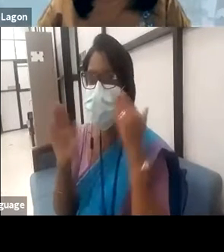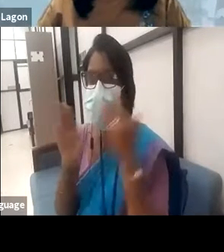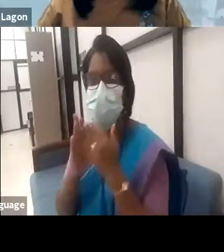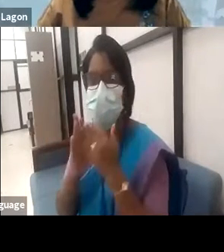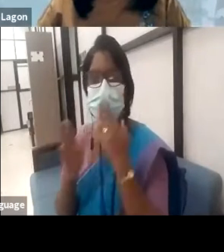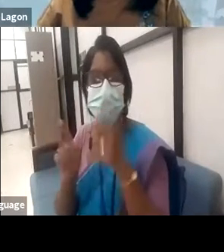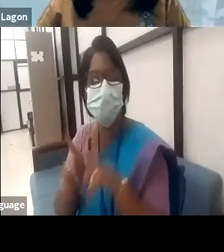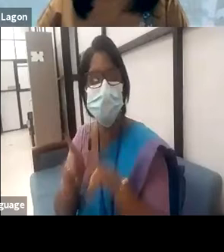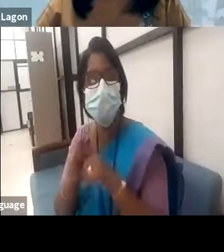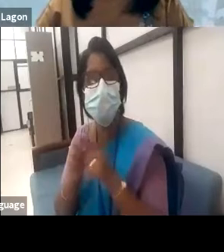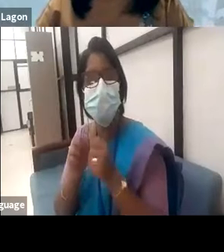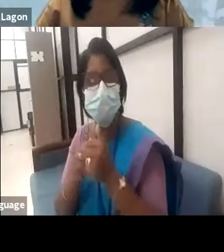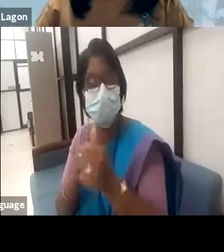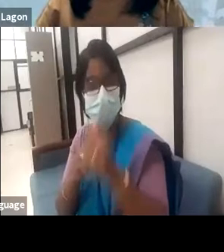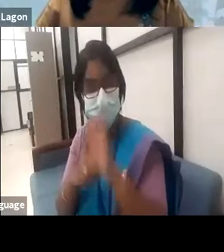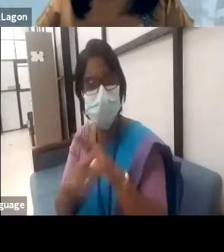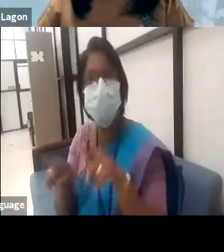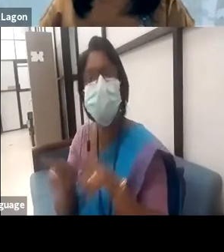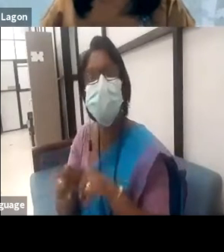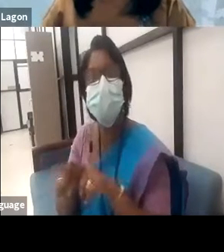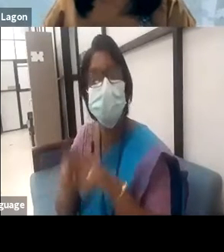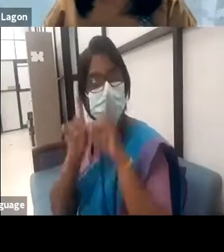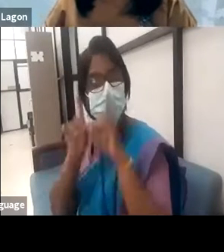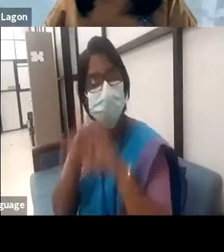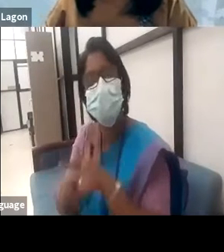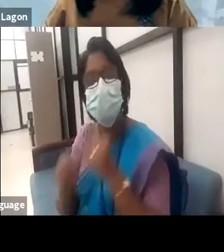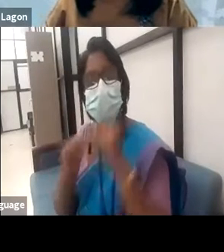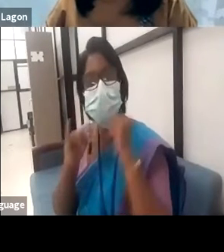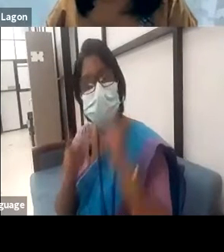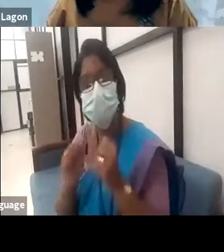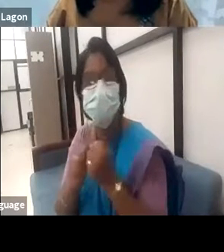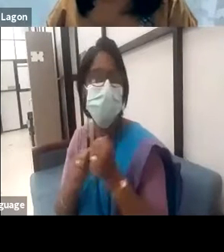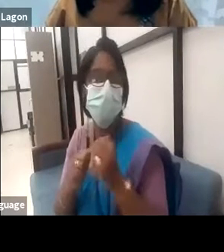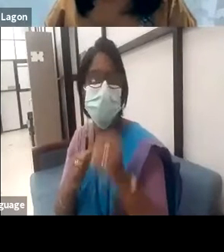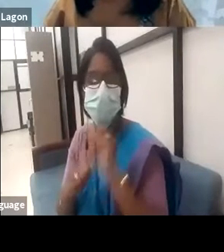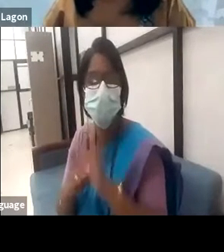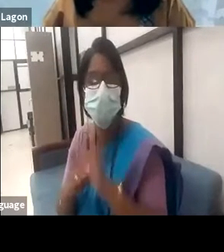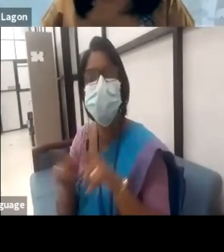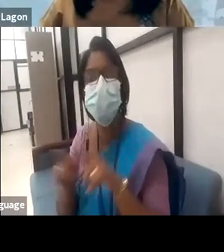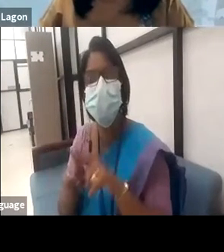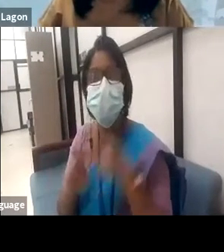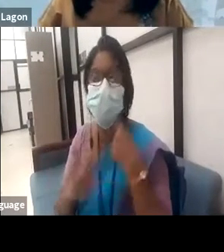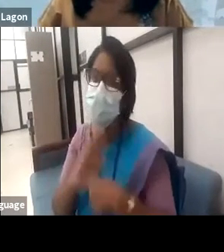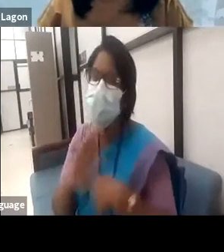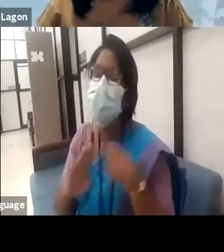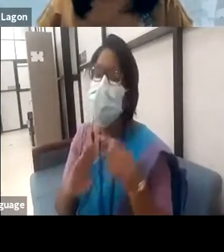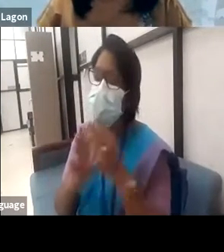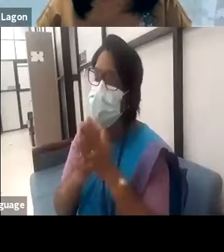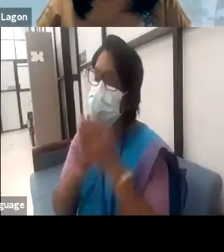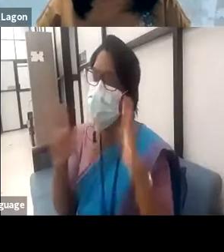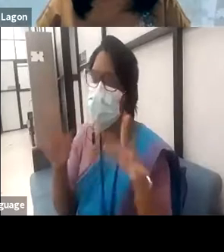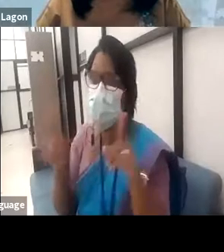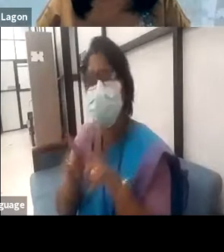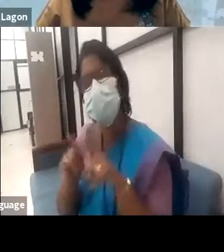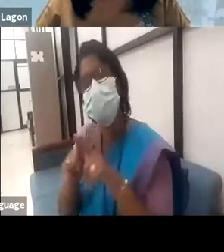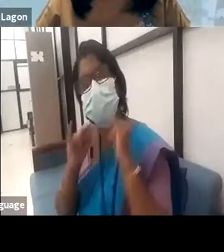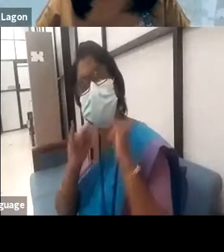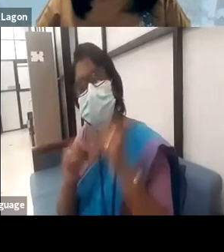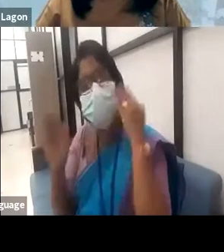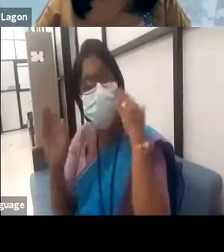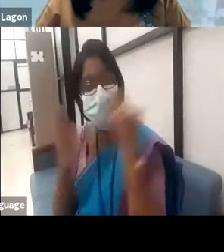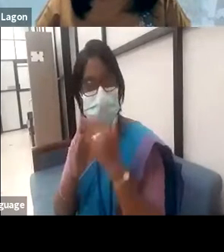So we have widespread corruption in this country attributed to the lack of empowerment of SMEs.